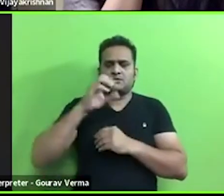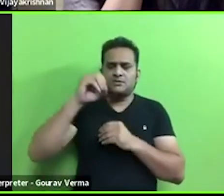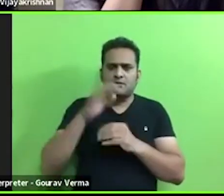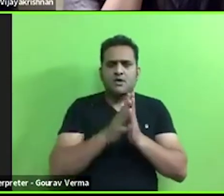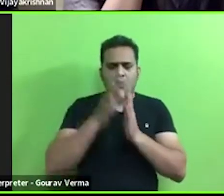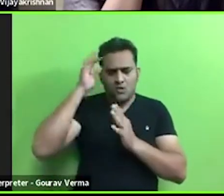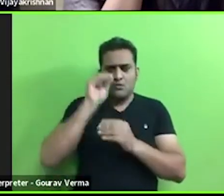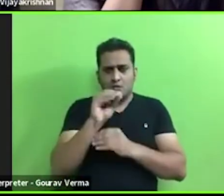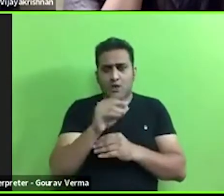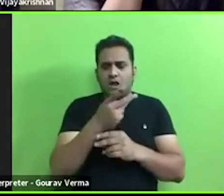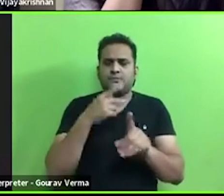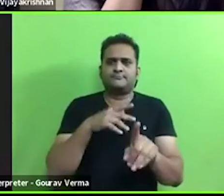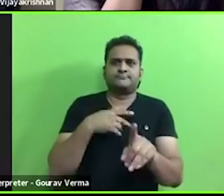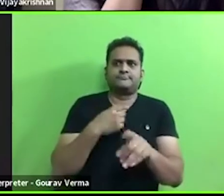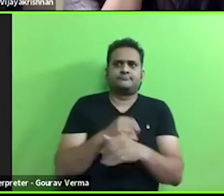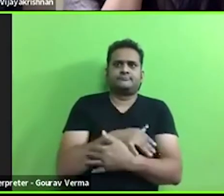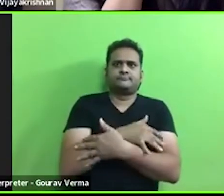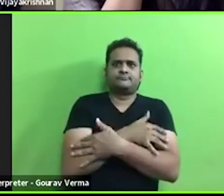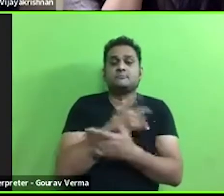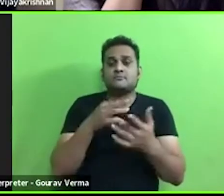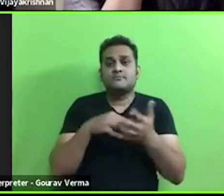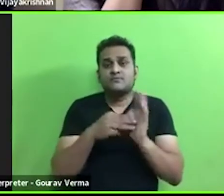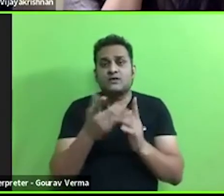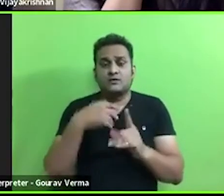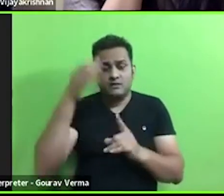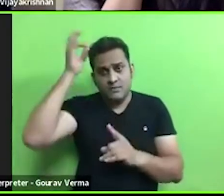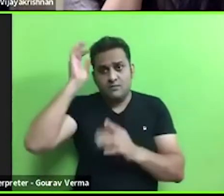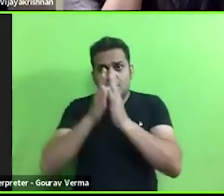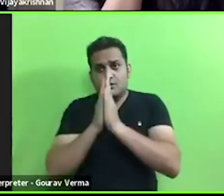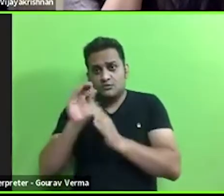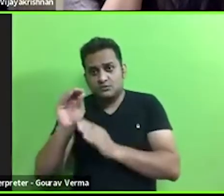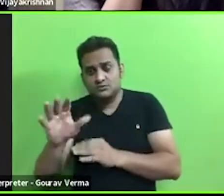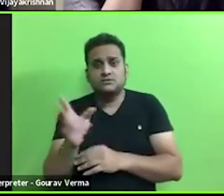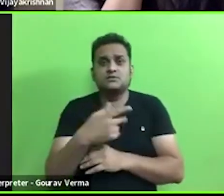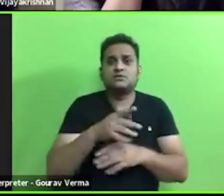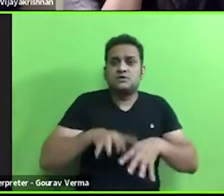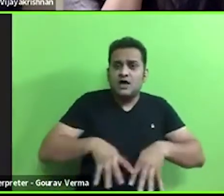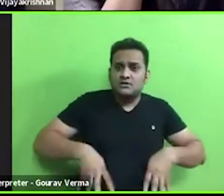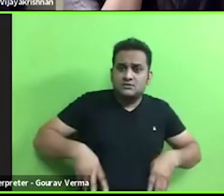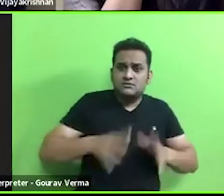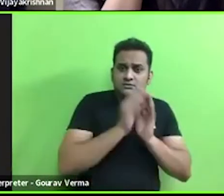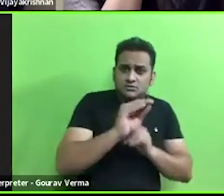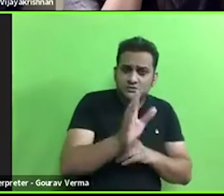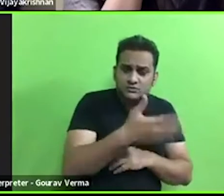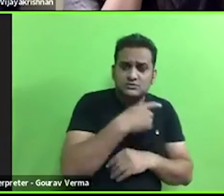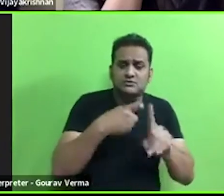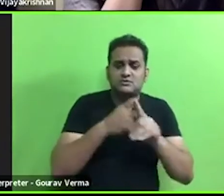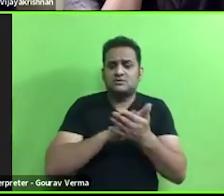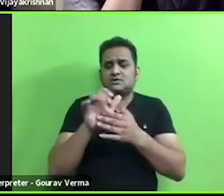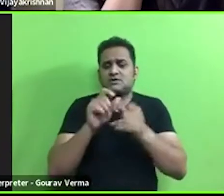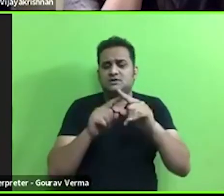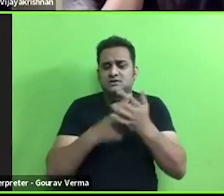certain verses. And that's why we have to find, there is a difference between a Brahmin worship, a Dalit worship, Adivasi worship. We have different, even Khatris and other caste